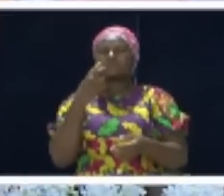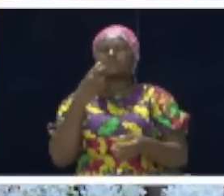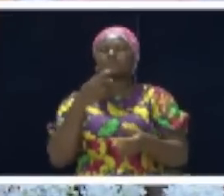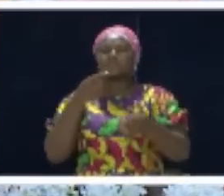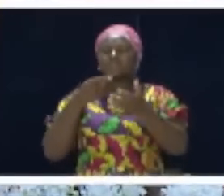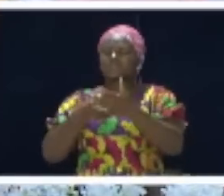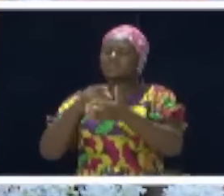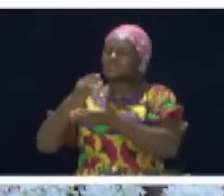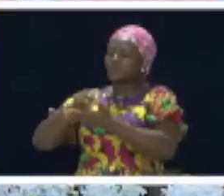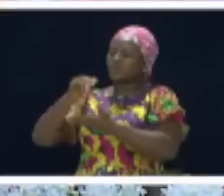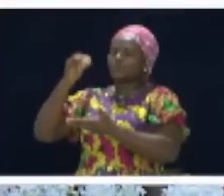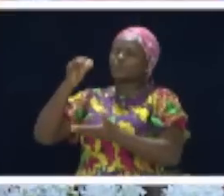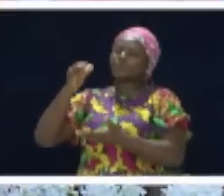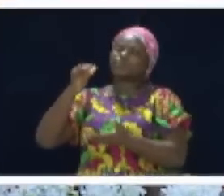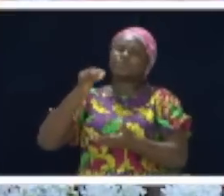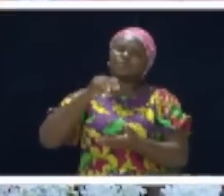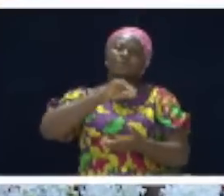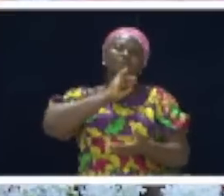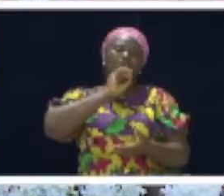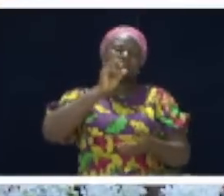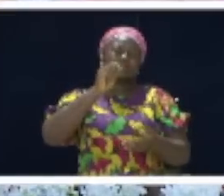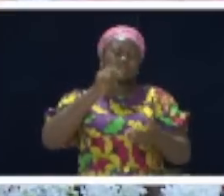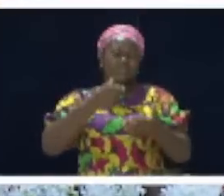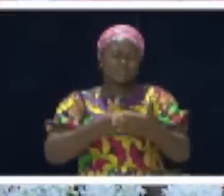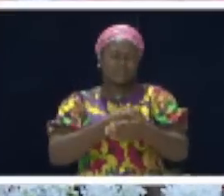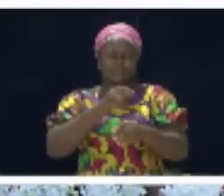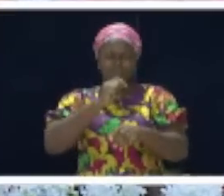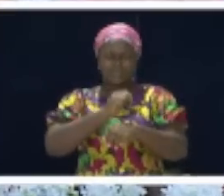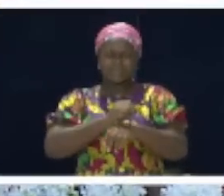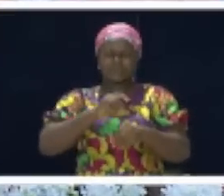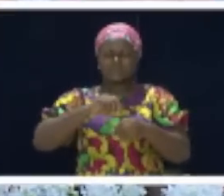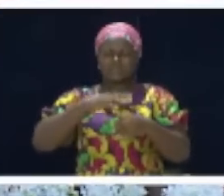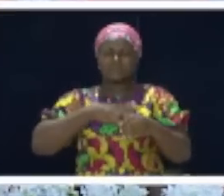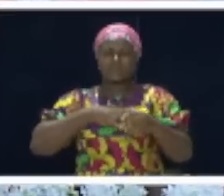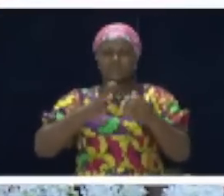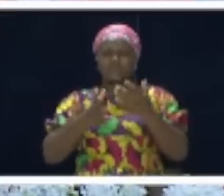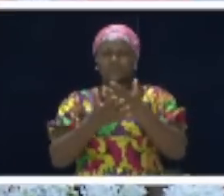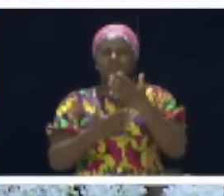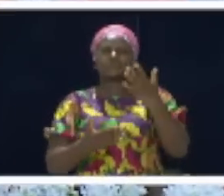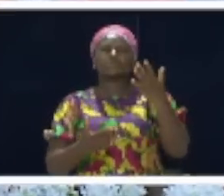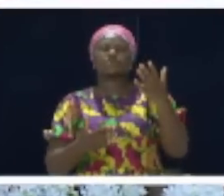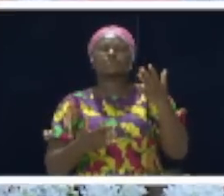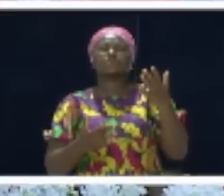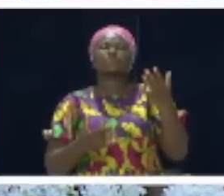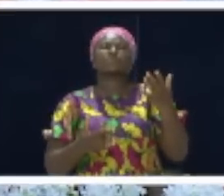this cup is the New Testament in my blood.